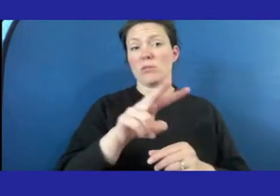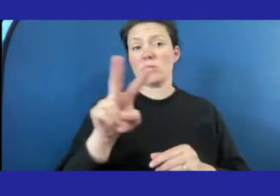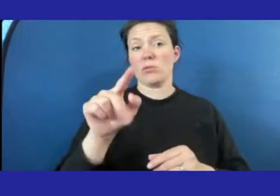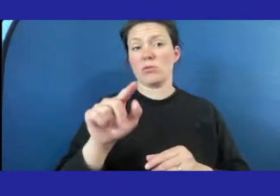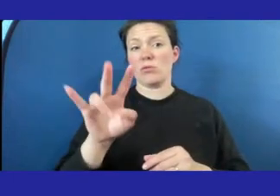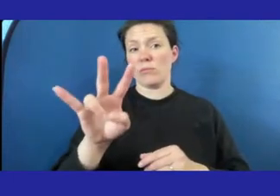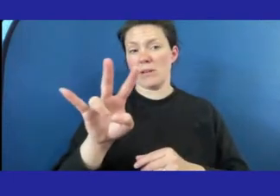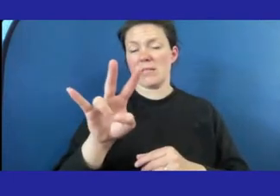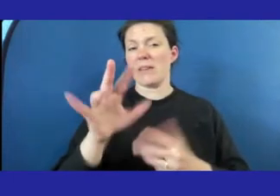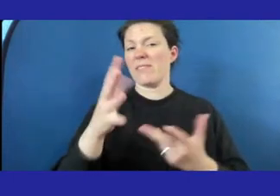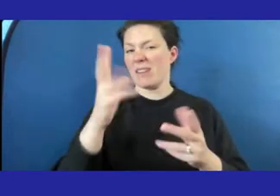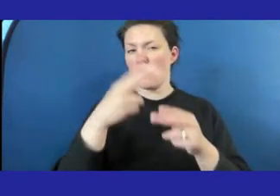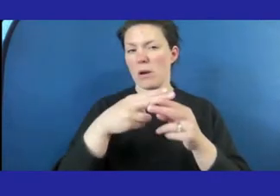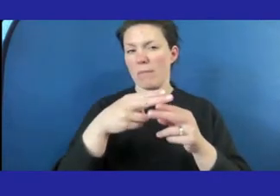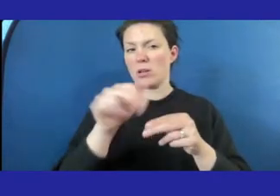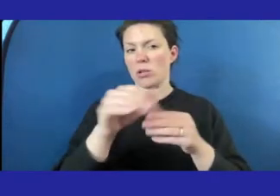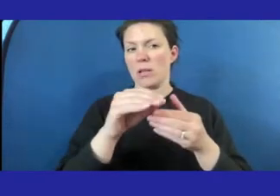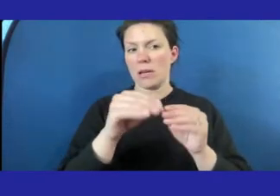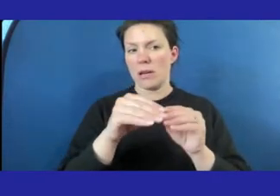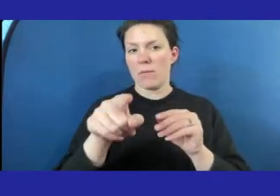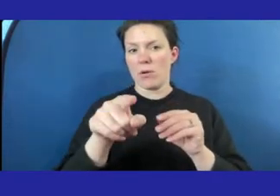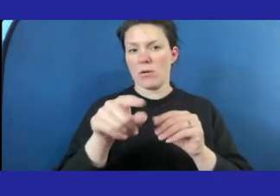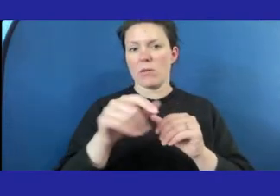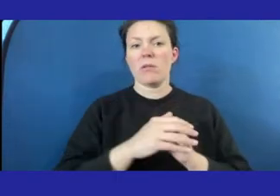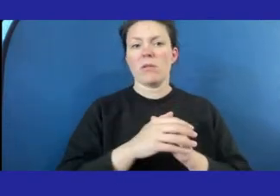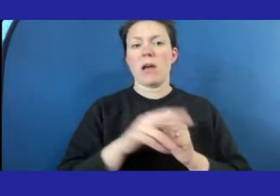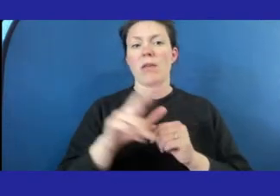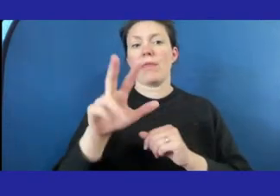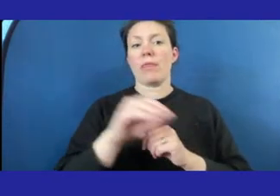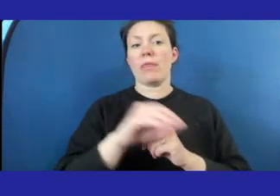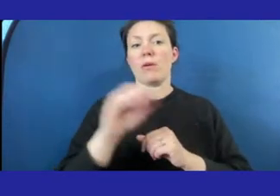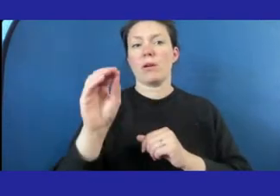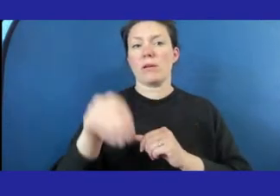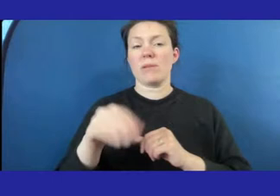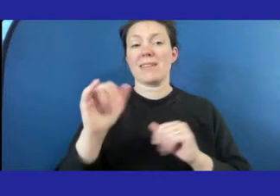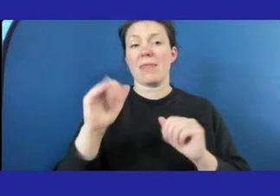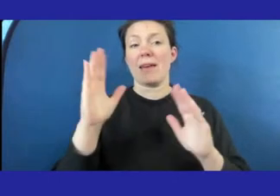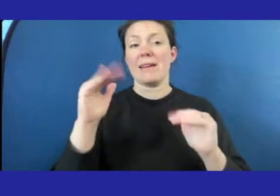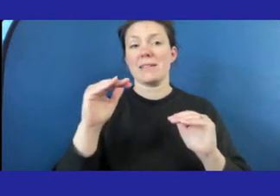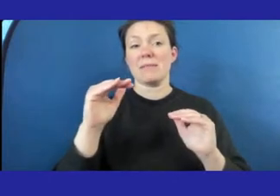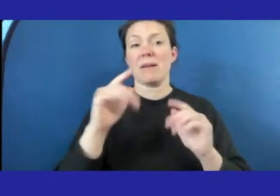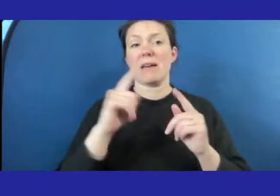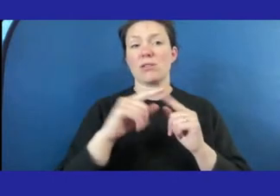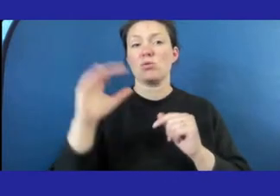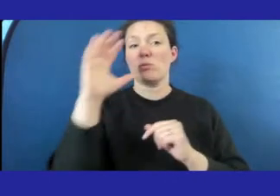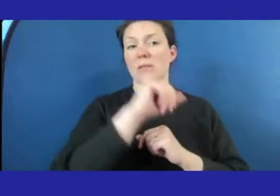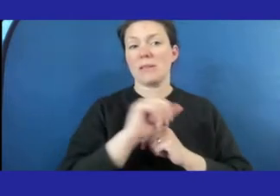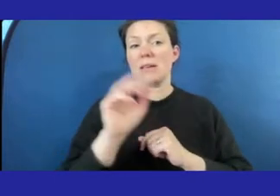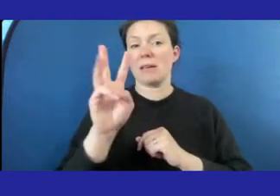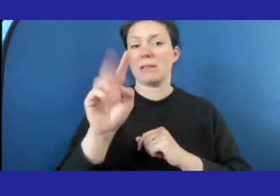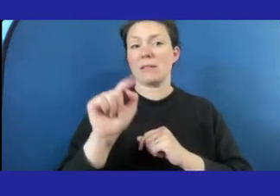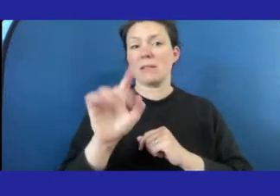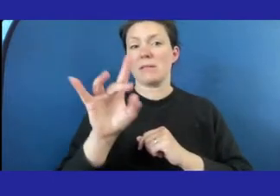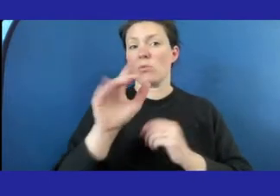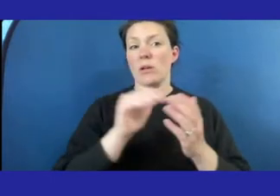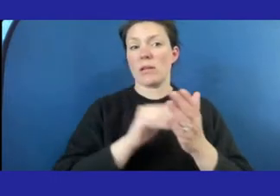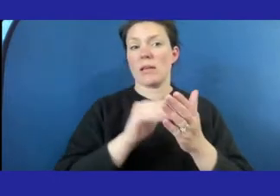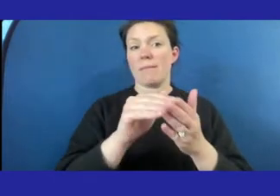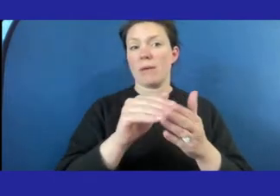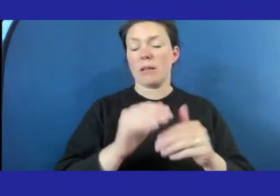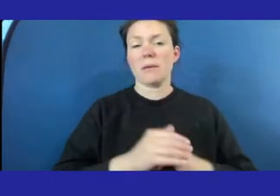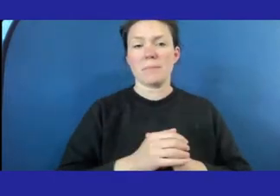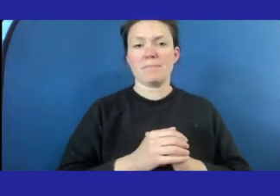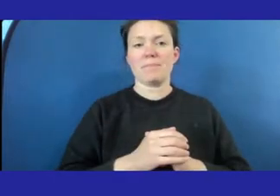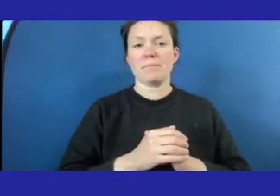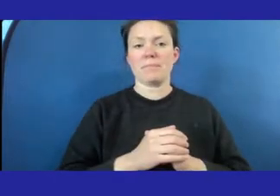as mentioned before. The recovery of 30% is expected to be estimated at $6.8 million.